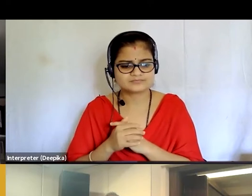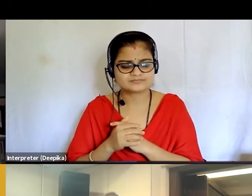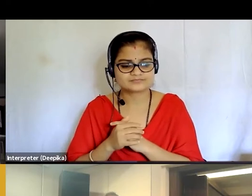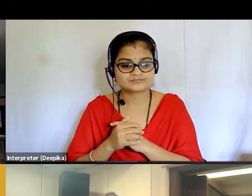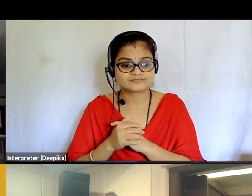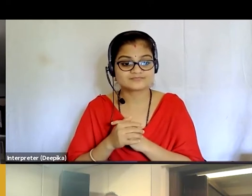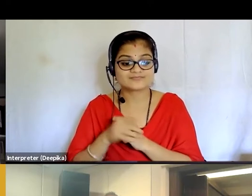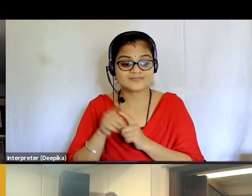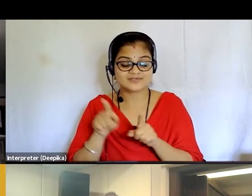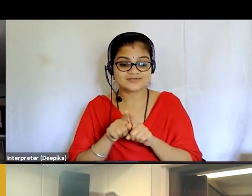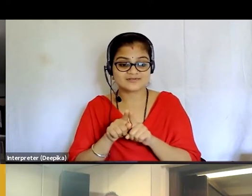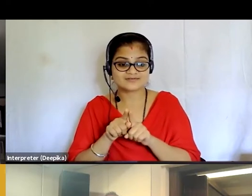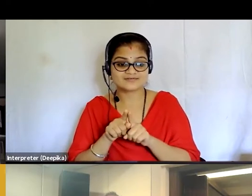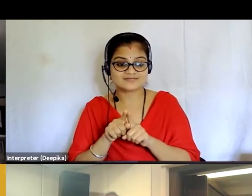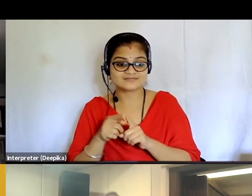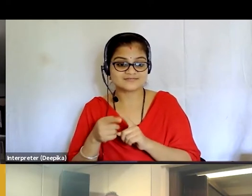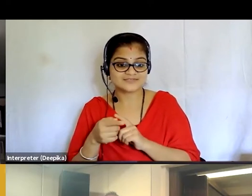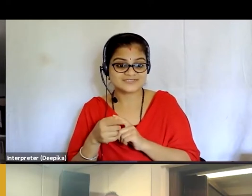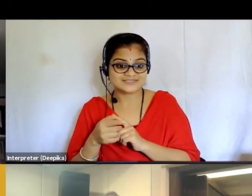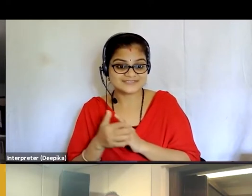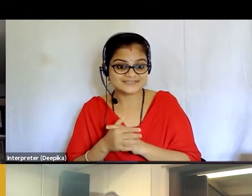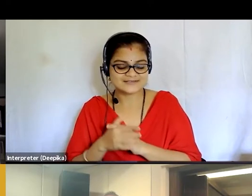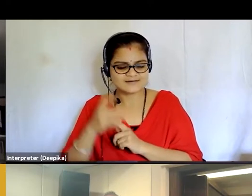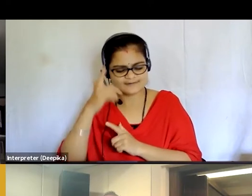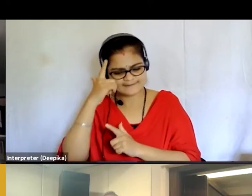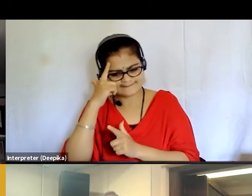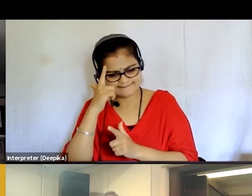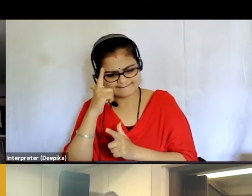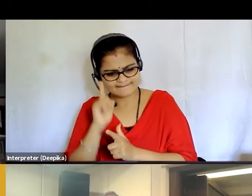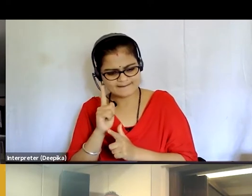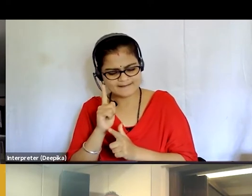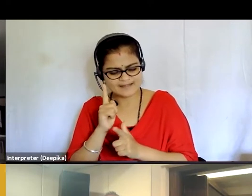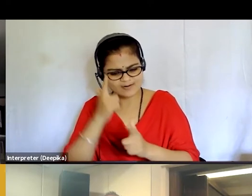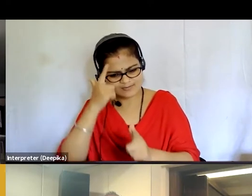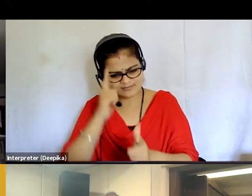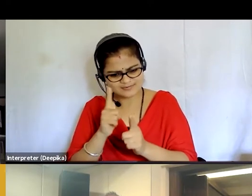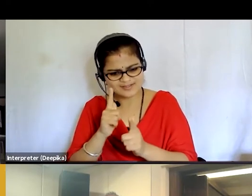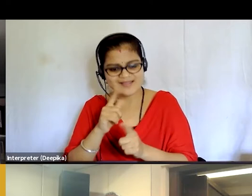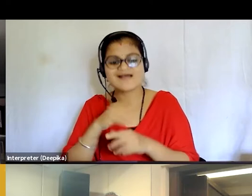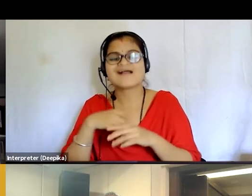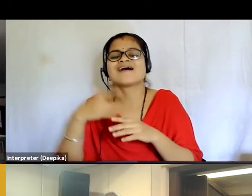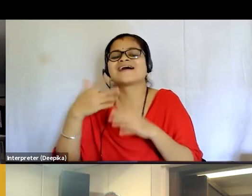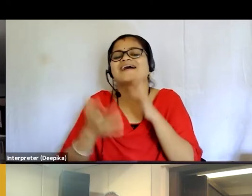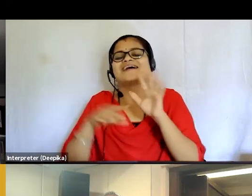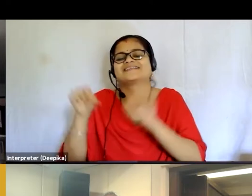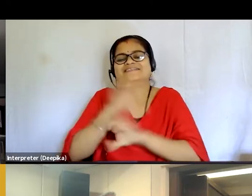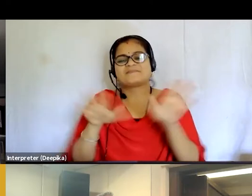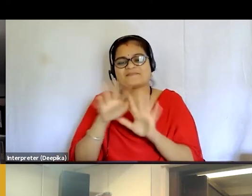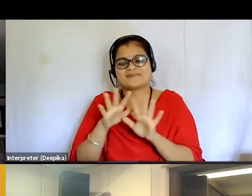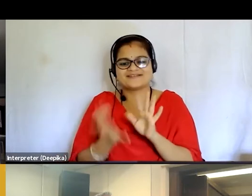things artistic, there, after all the logic, there must come the magic, right? So I